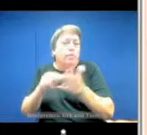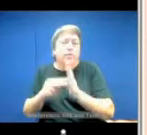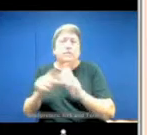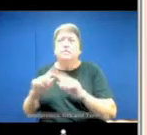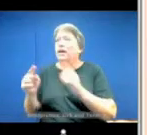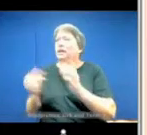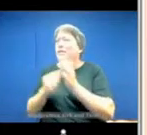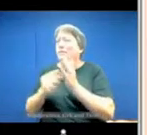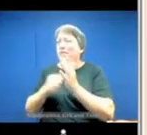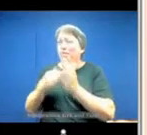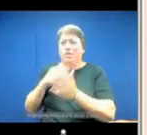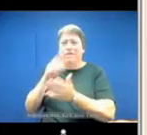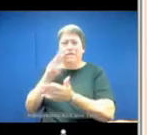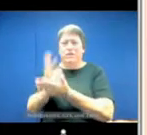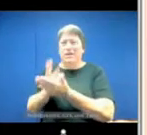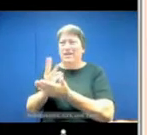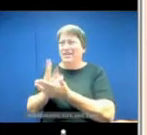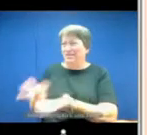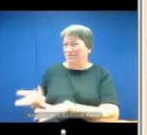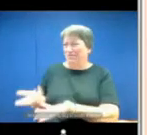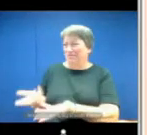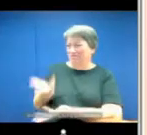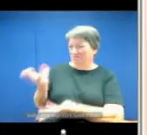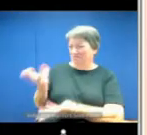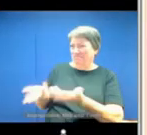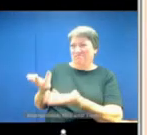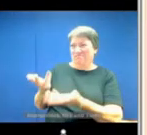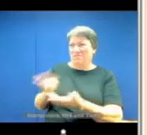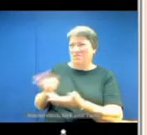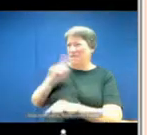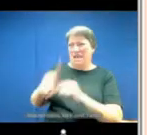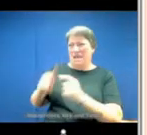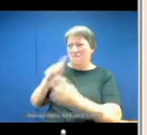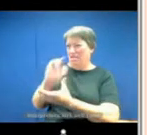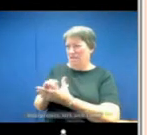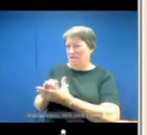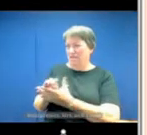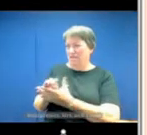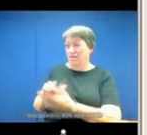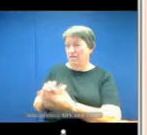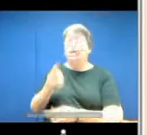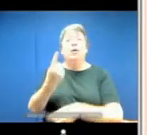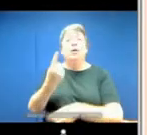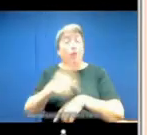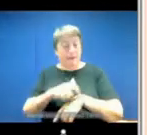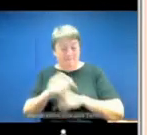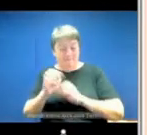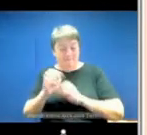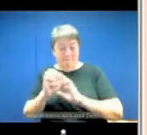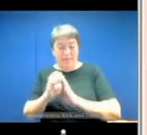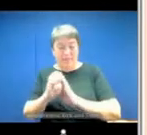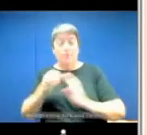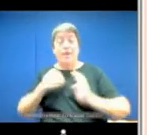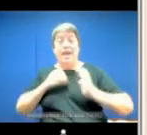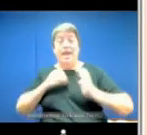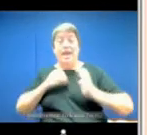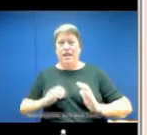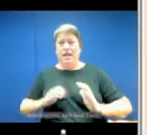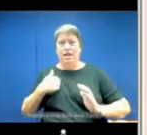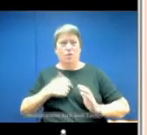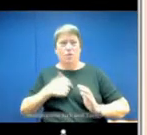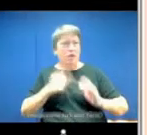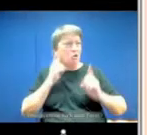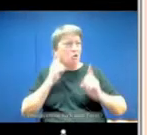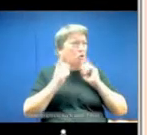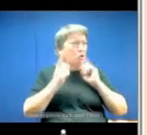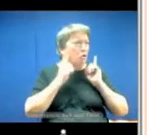very credible. And we had a client once who we found out such bad things about